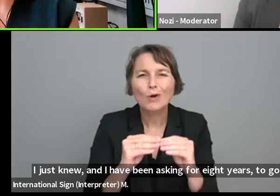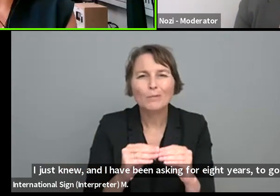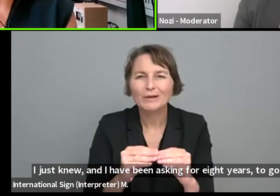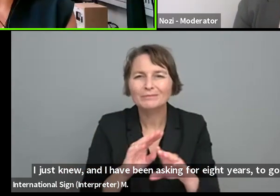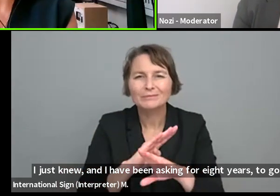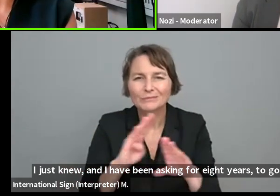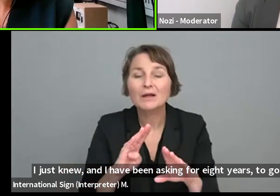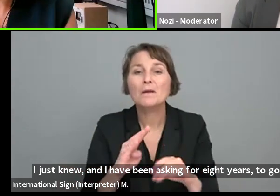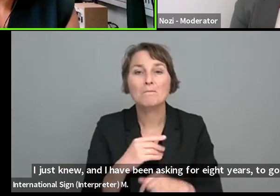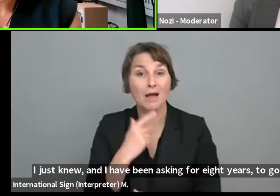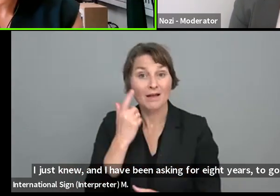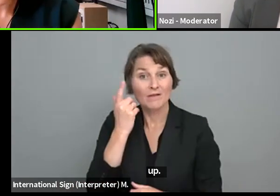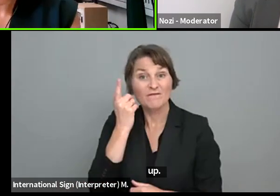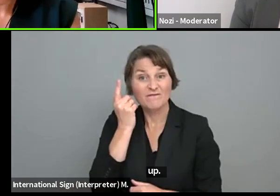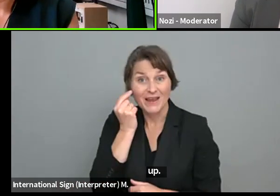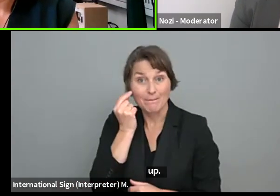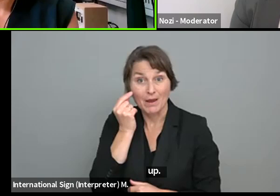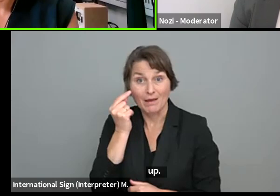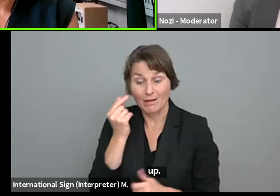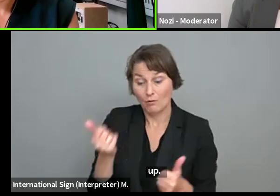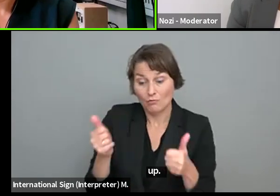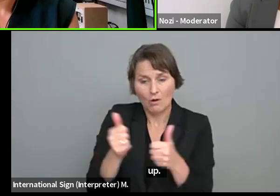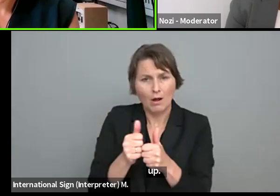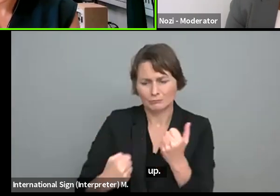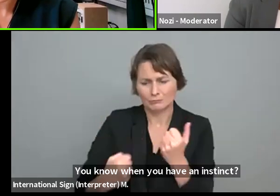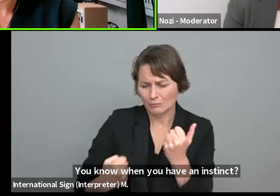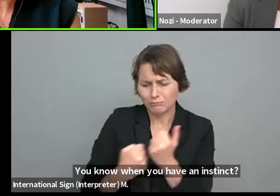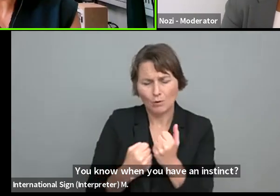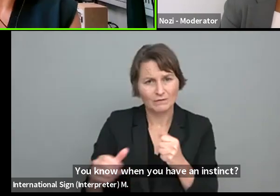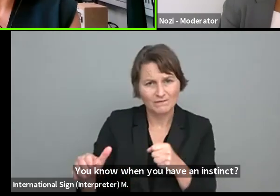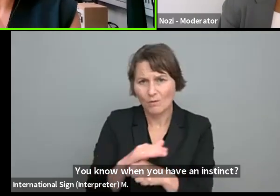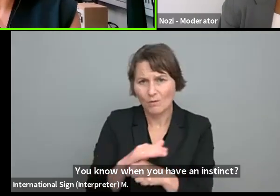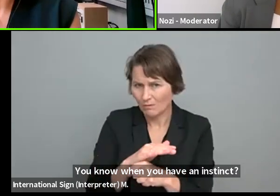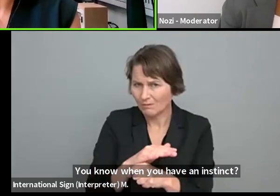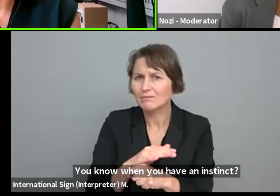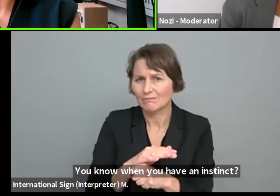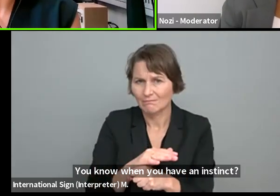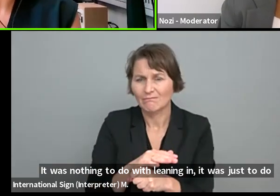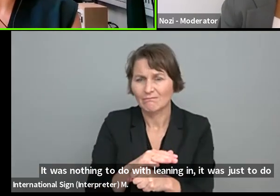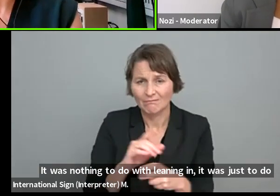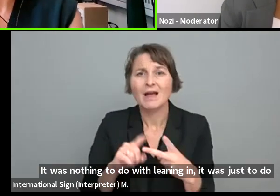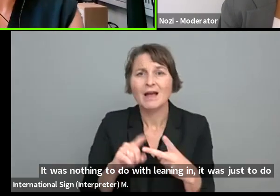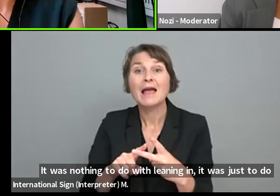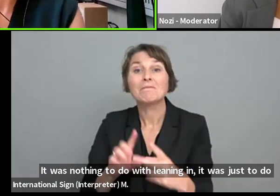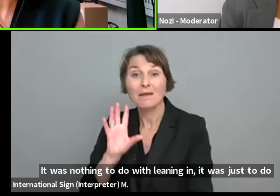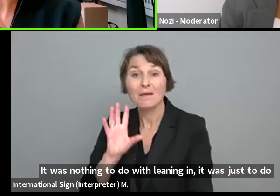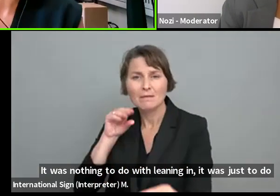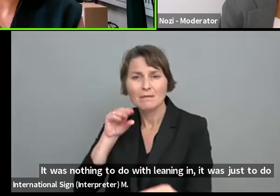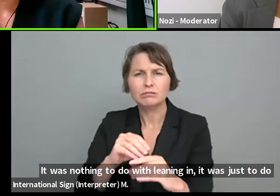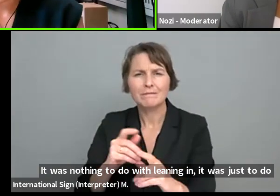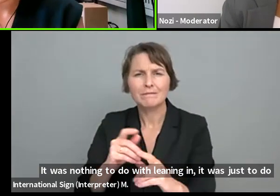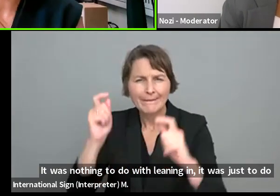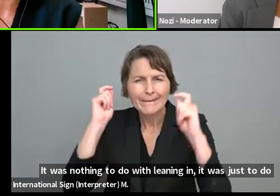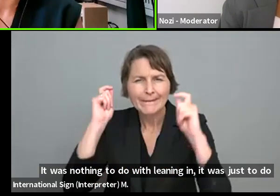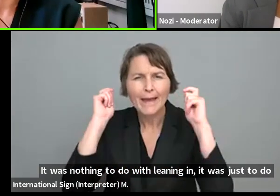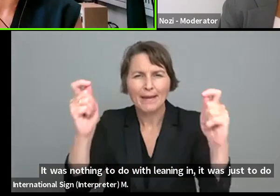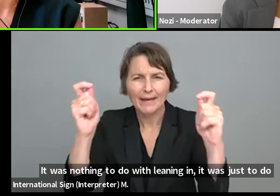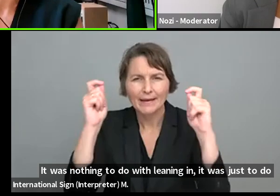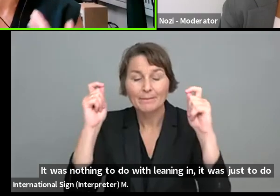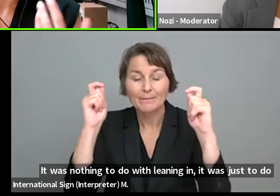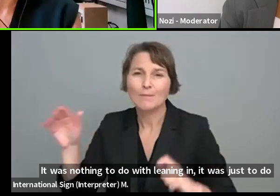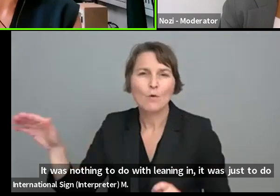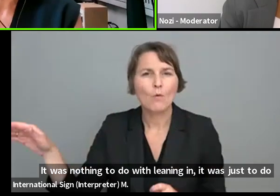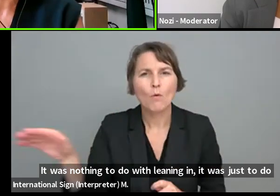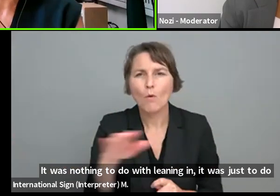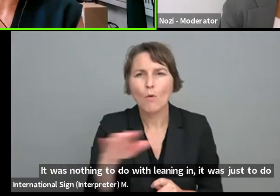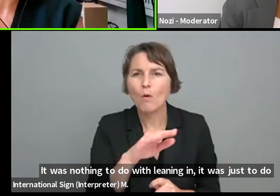colleagues supported me, understood the principle of equal pay. I joined a campaign to try and publish all BBC salaries in 2018.